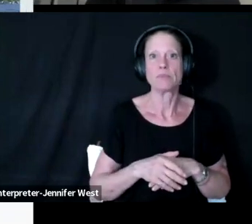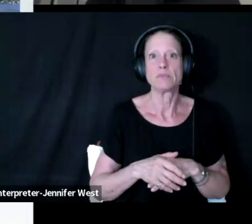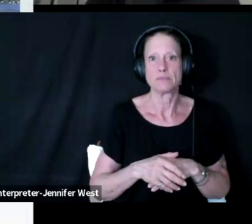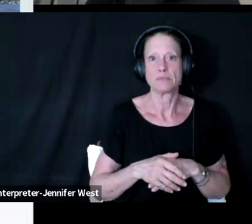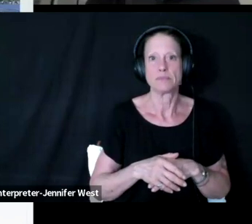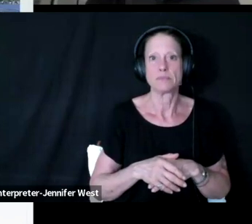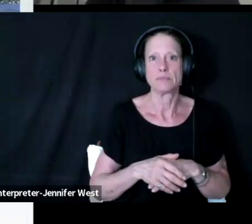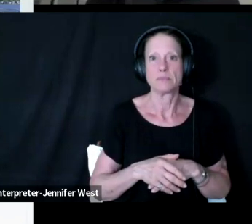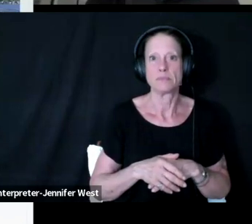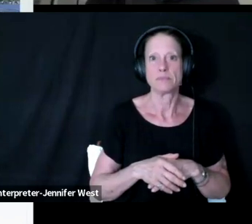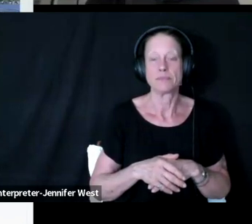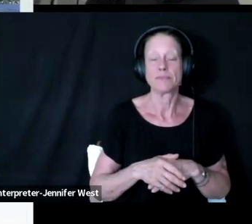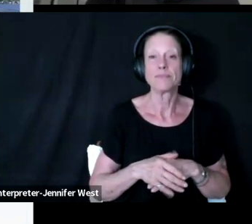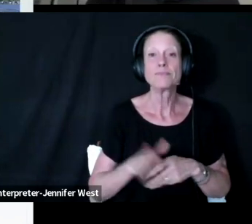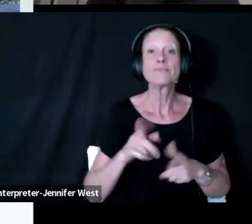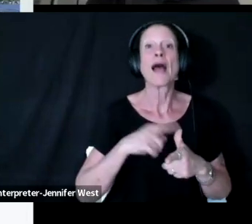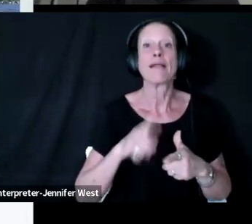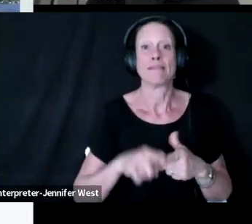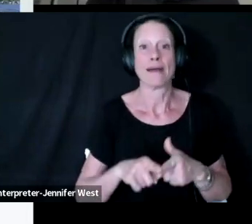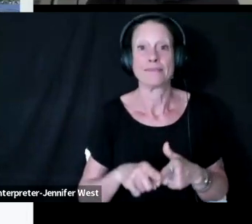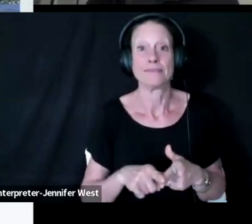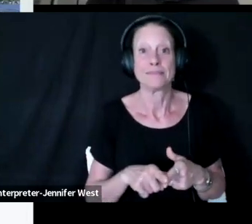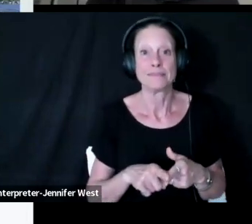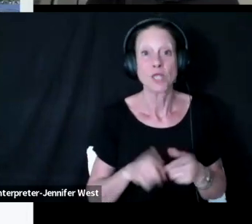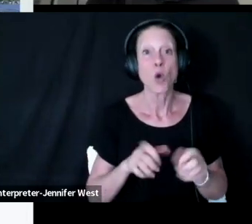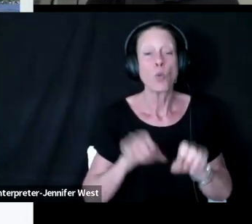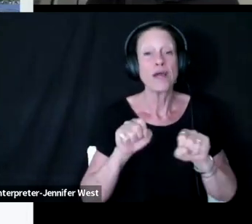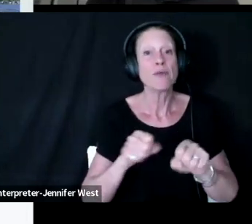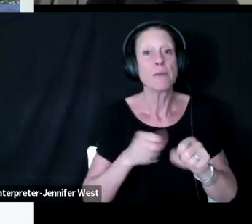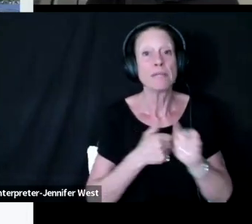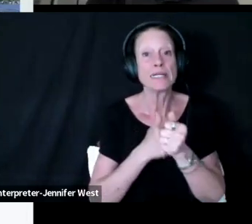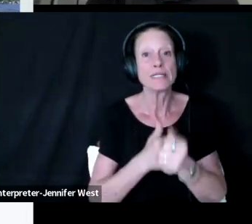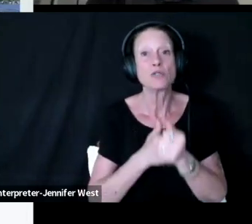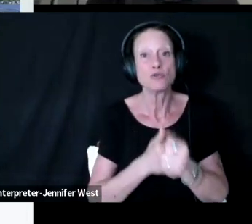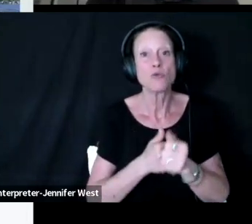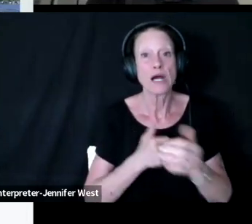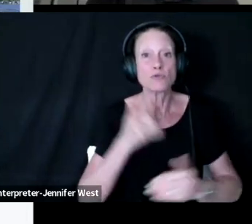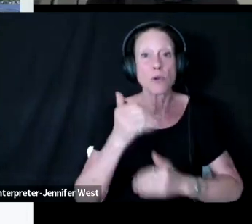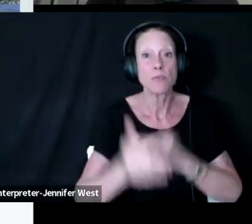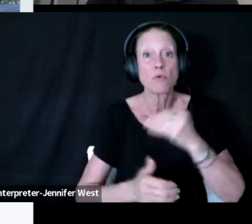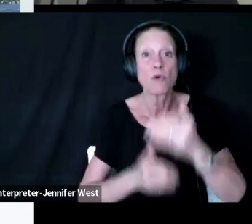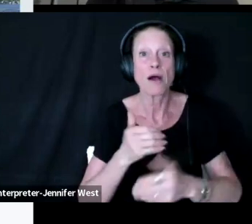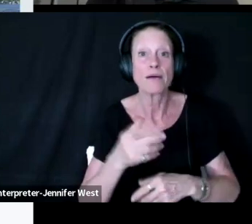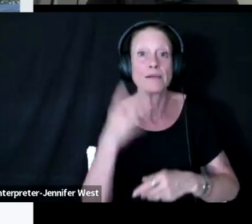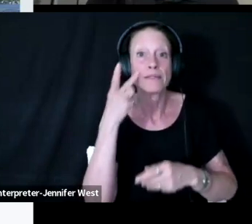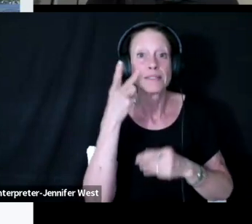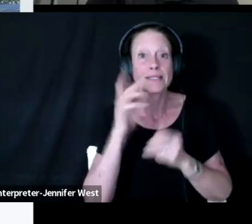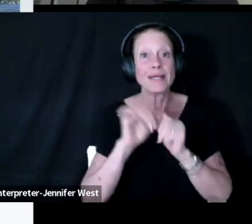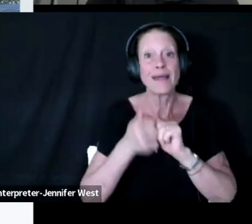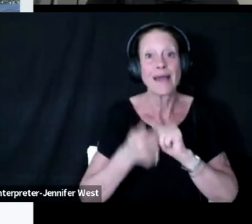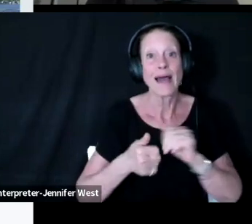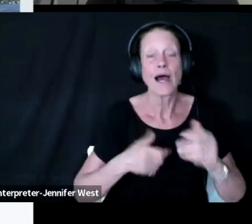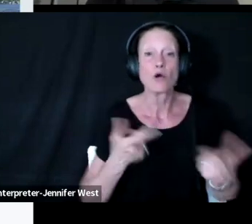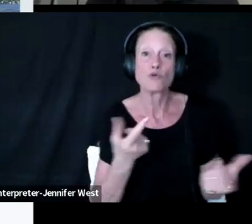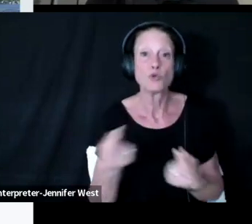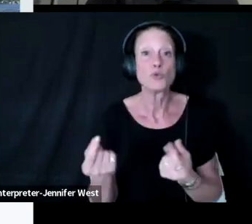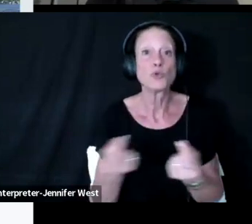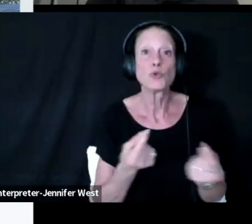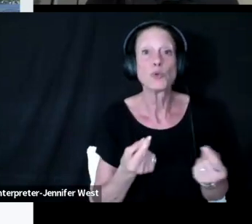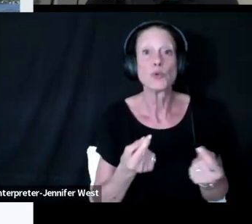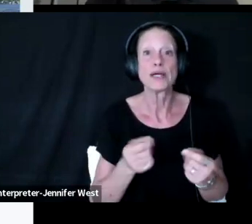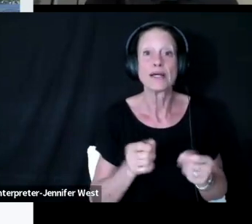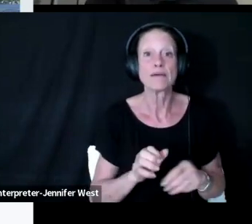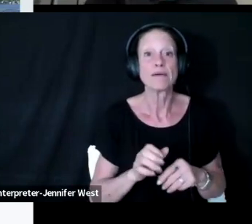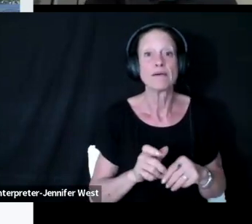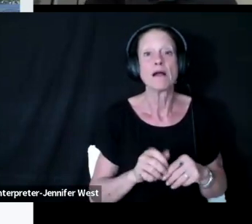And then we do have the ability to kind of track your progress to see how you're doing. You can kind of click this progress.